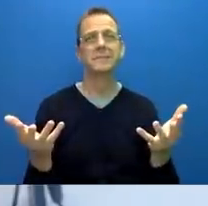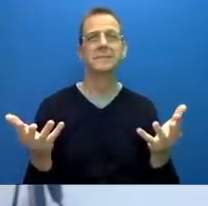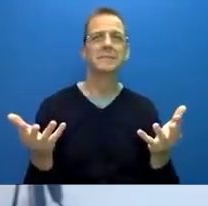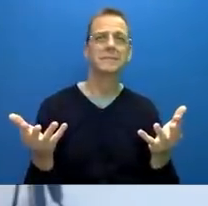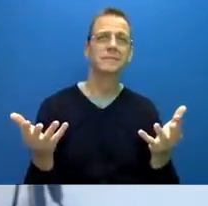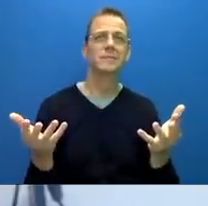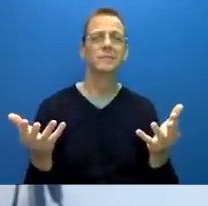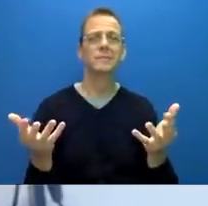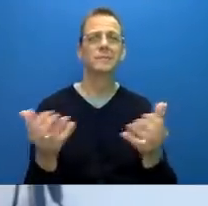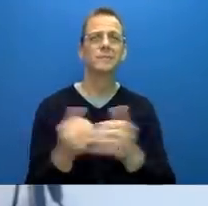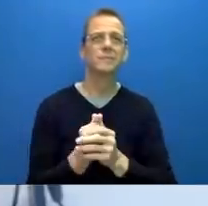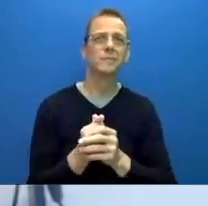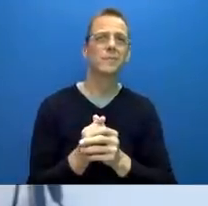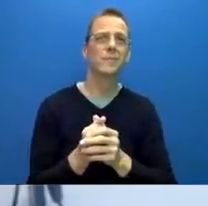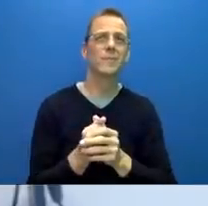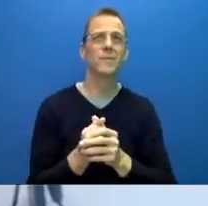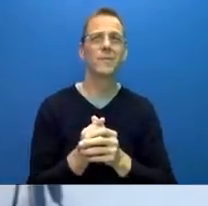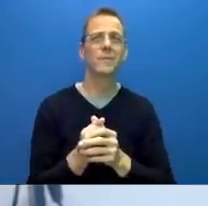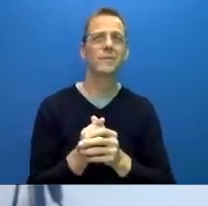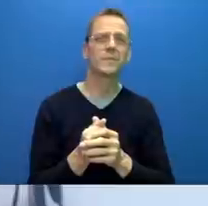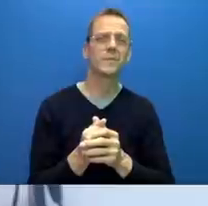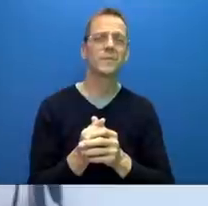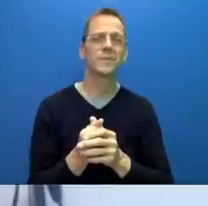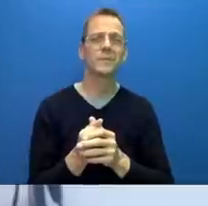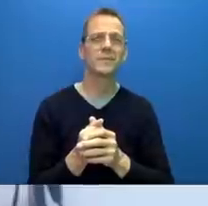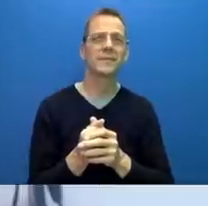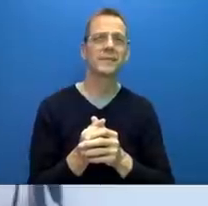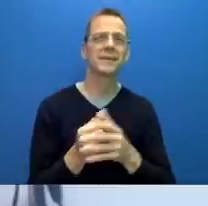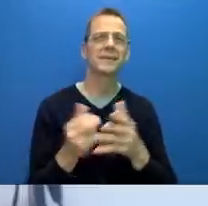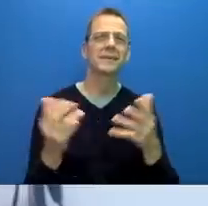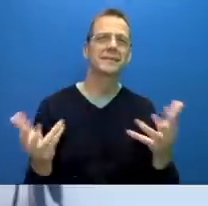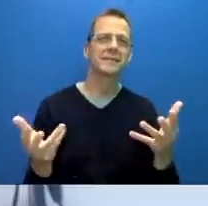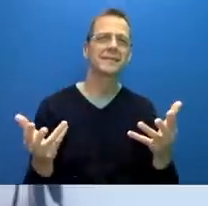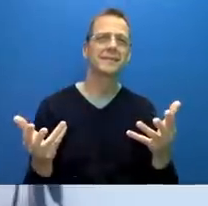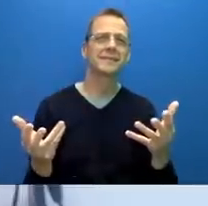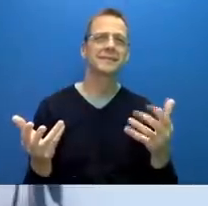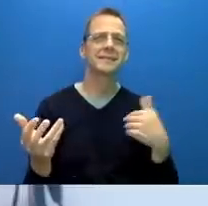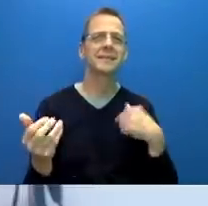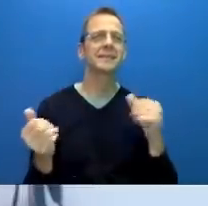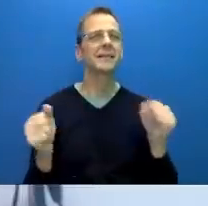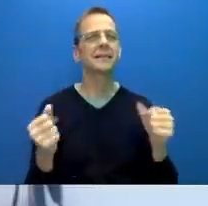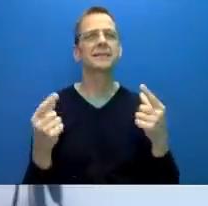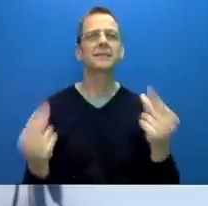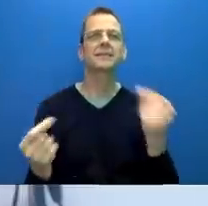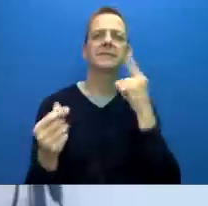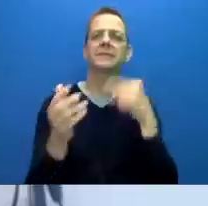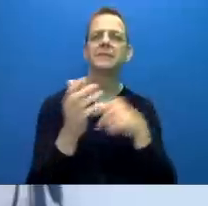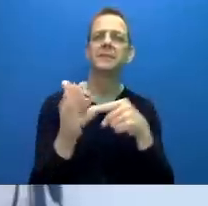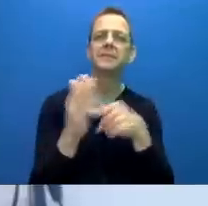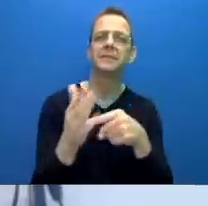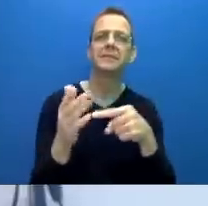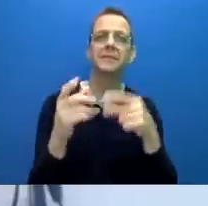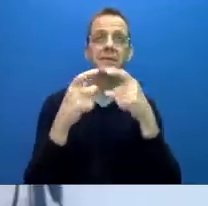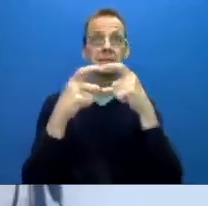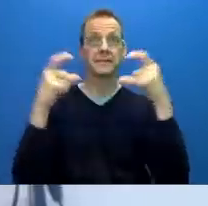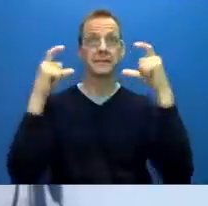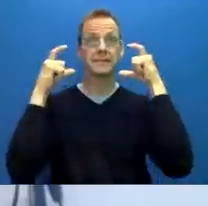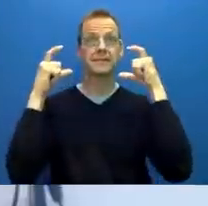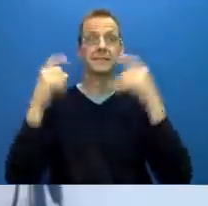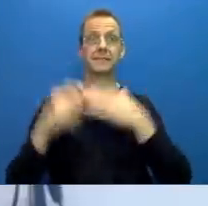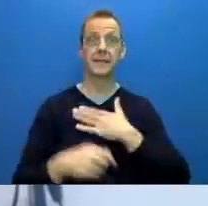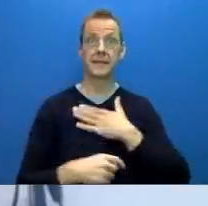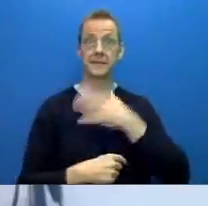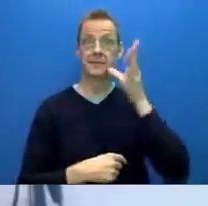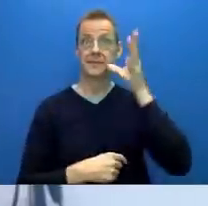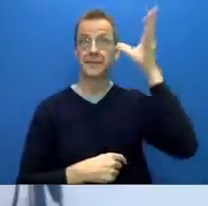the things that we could be doing, even just around mask wearing, for example, what your attitudes and your beliefs are around